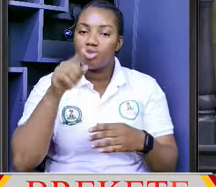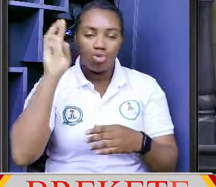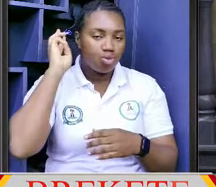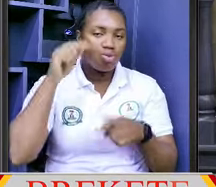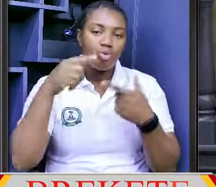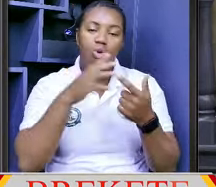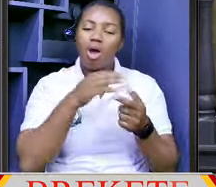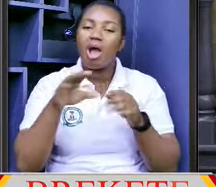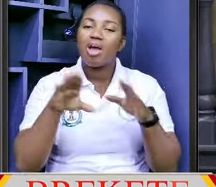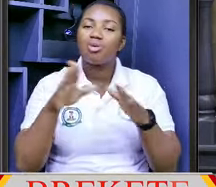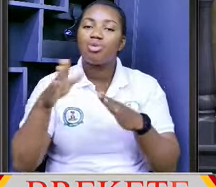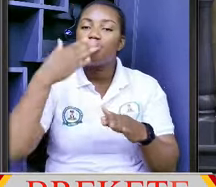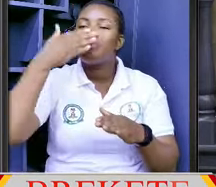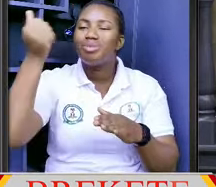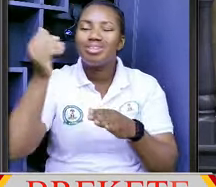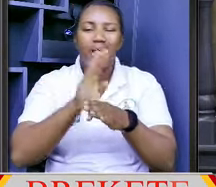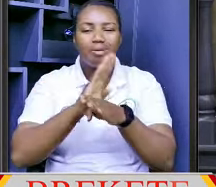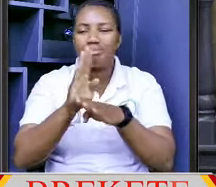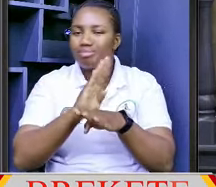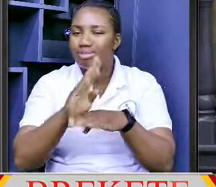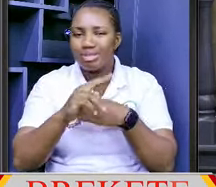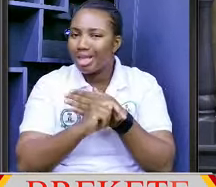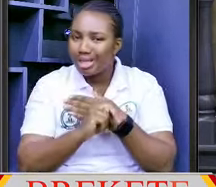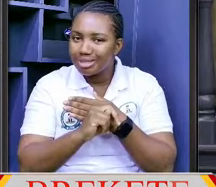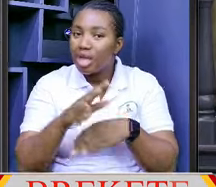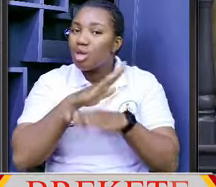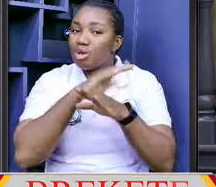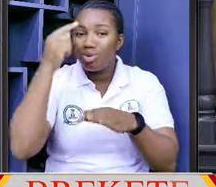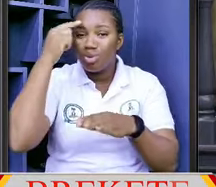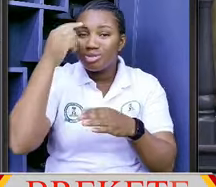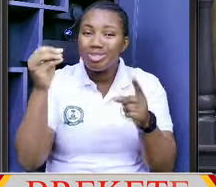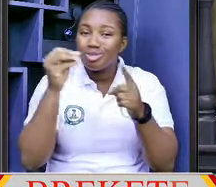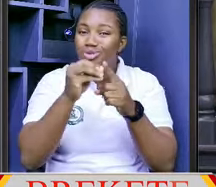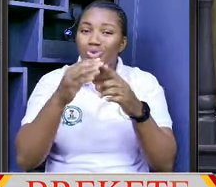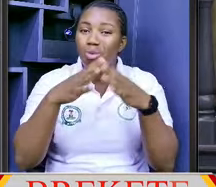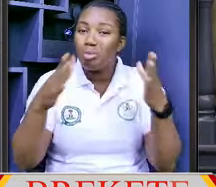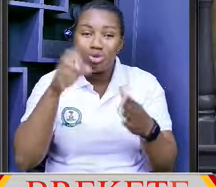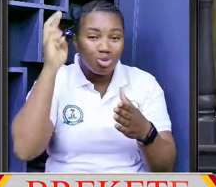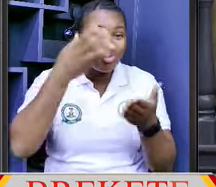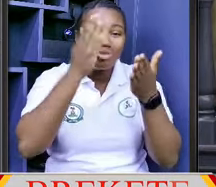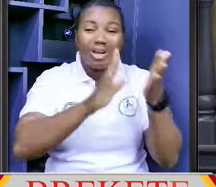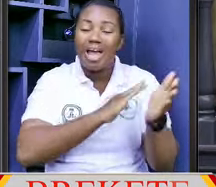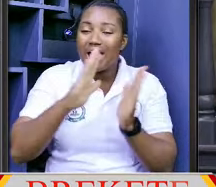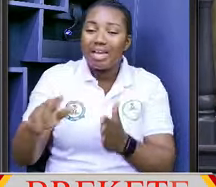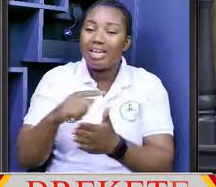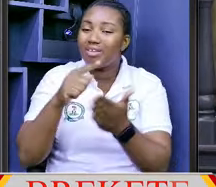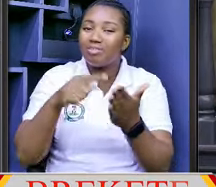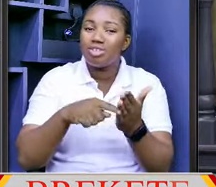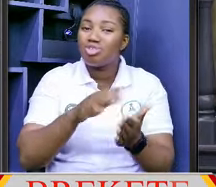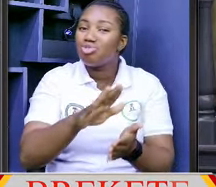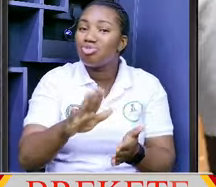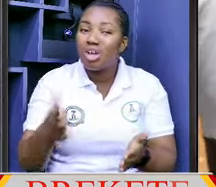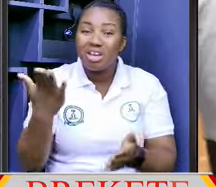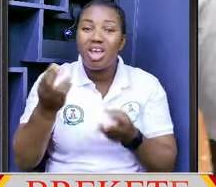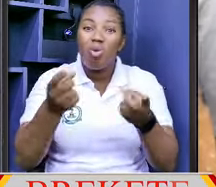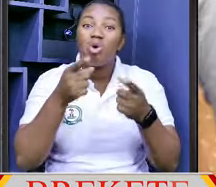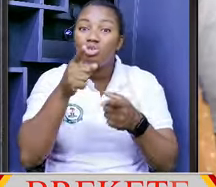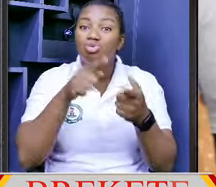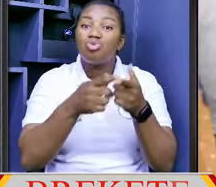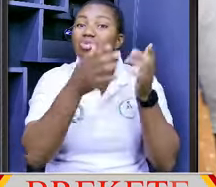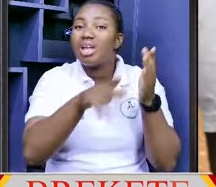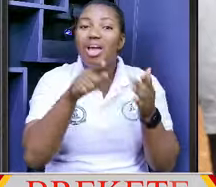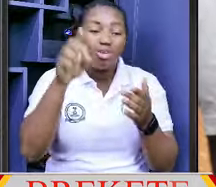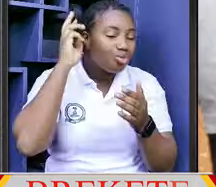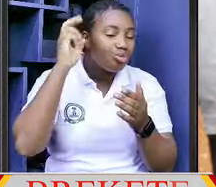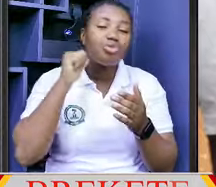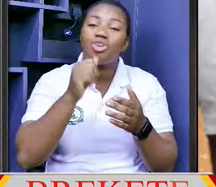children. They go survive. No, they think too much. You go die, leave these children. Be strong. They won't make you die. You no go